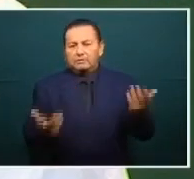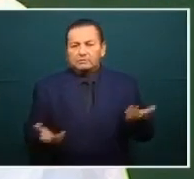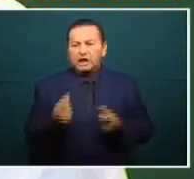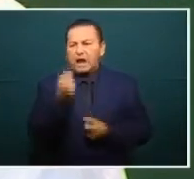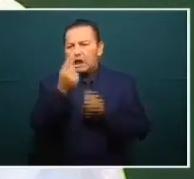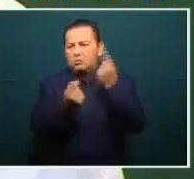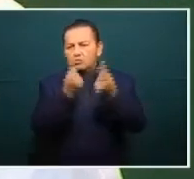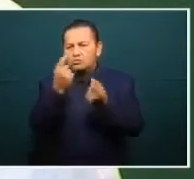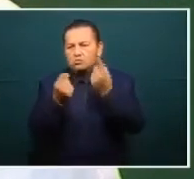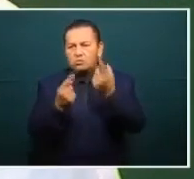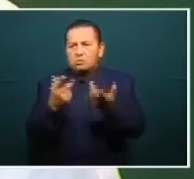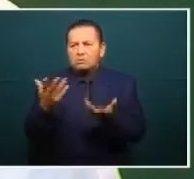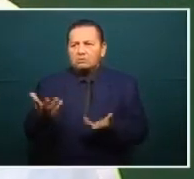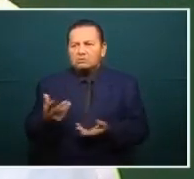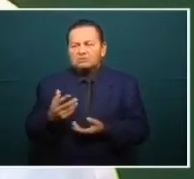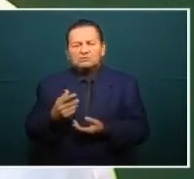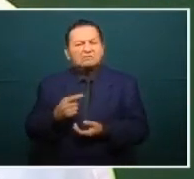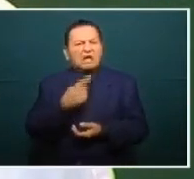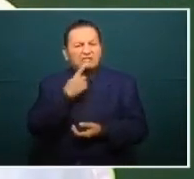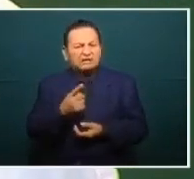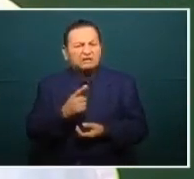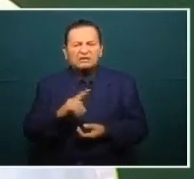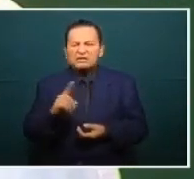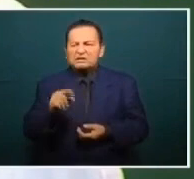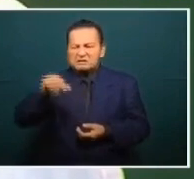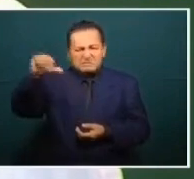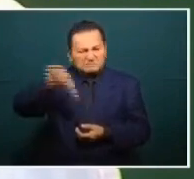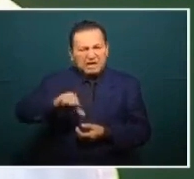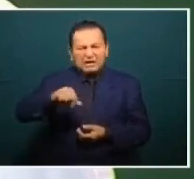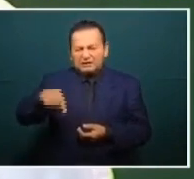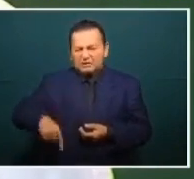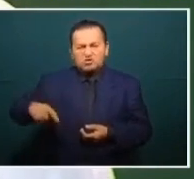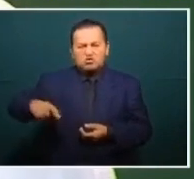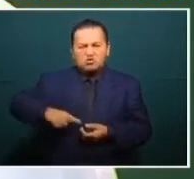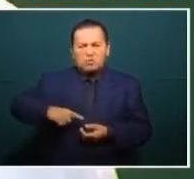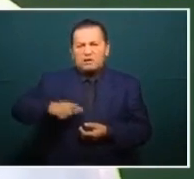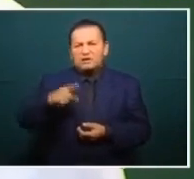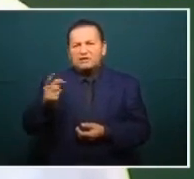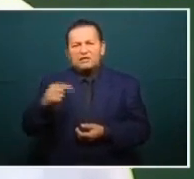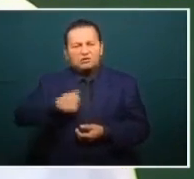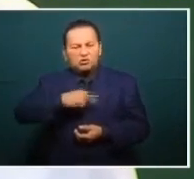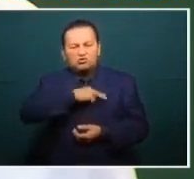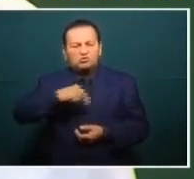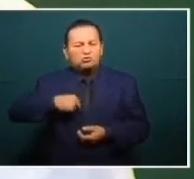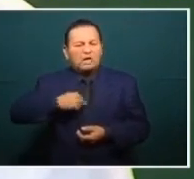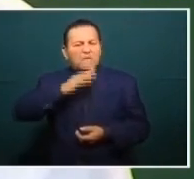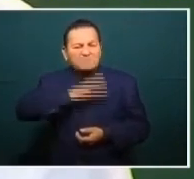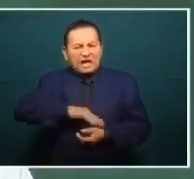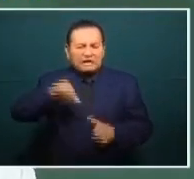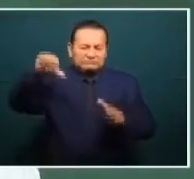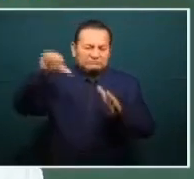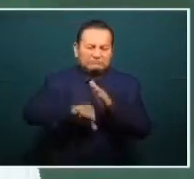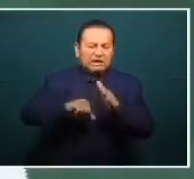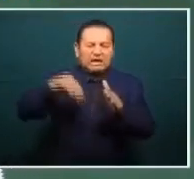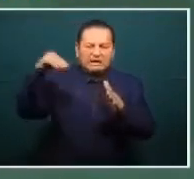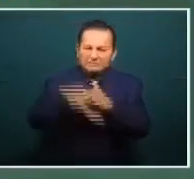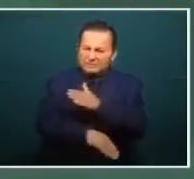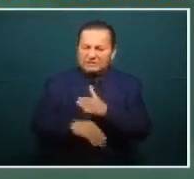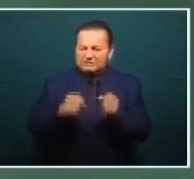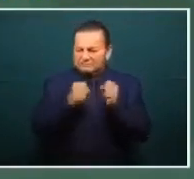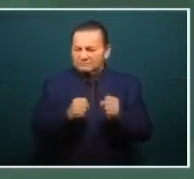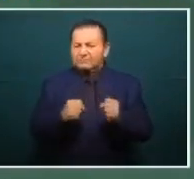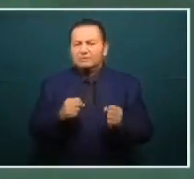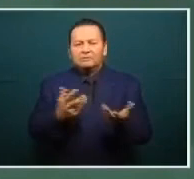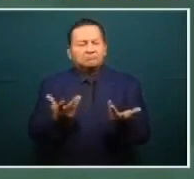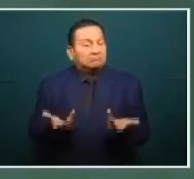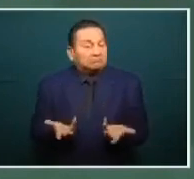But I don't know for what reason. Some are betting that and hoping that things will not go well, that